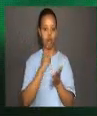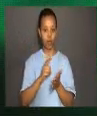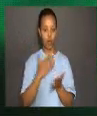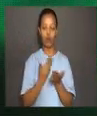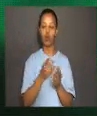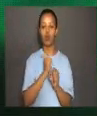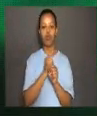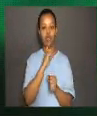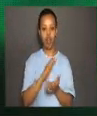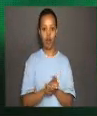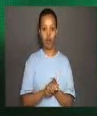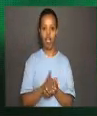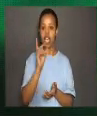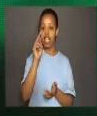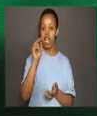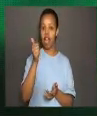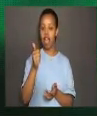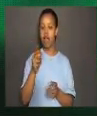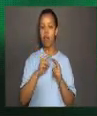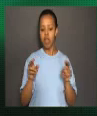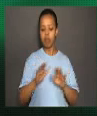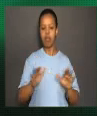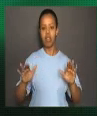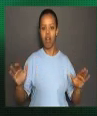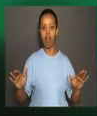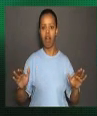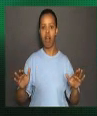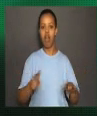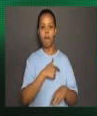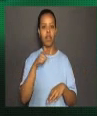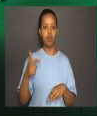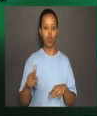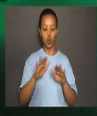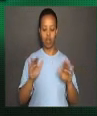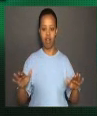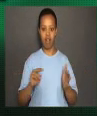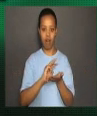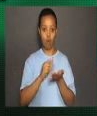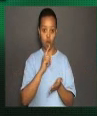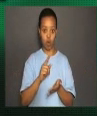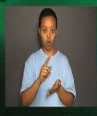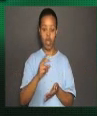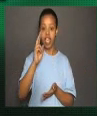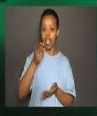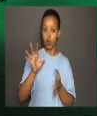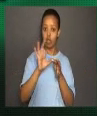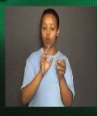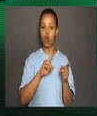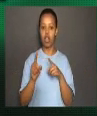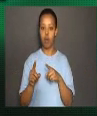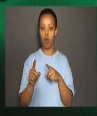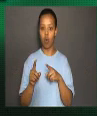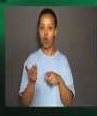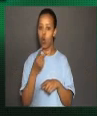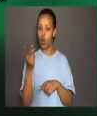DNA is a very stable molecule at normal temperatures. The hydrogen bonds that hold